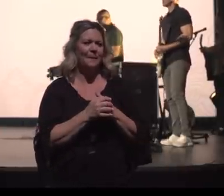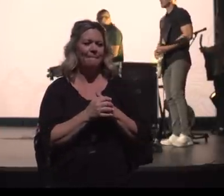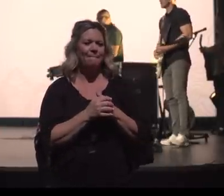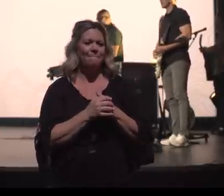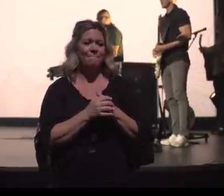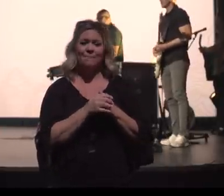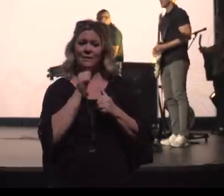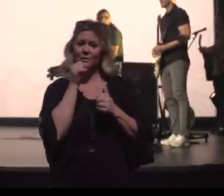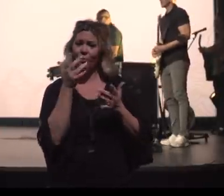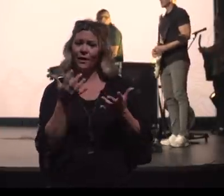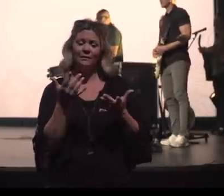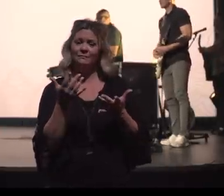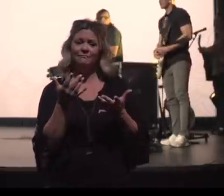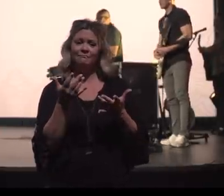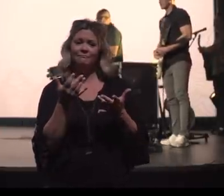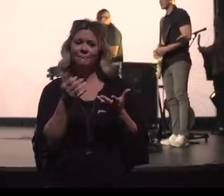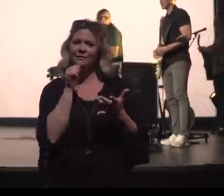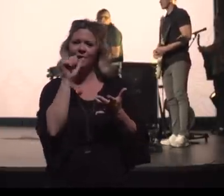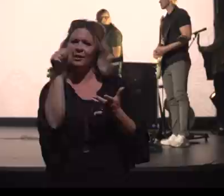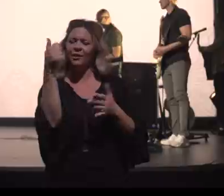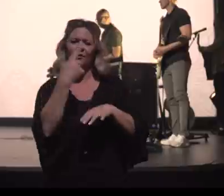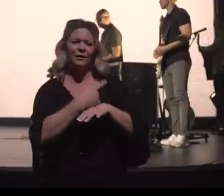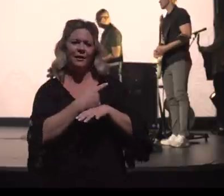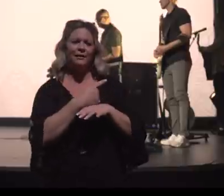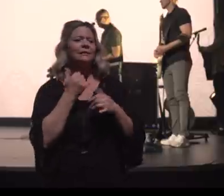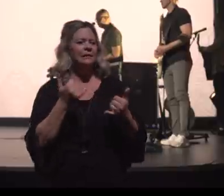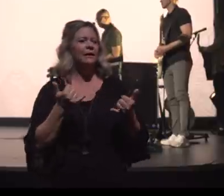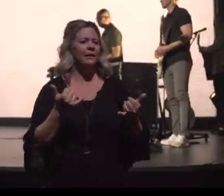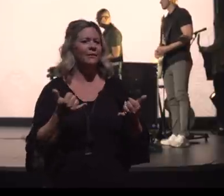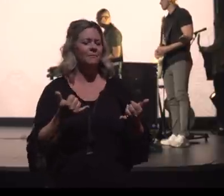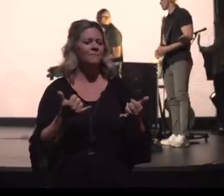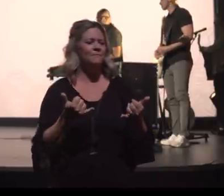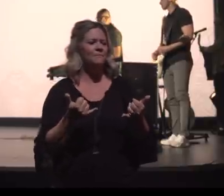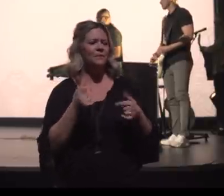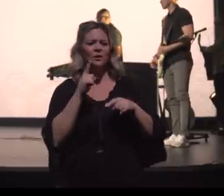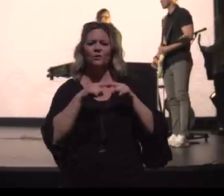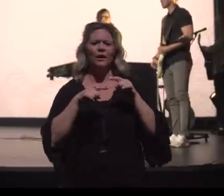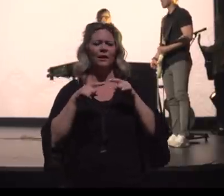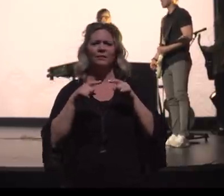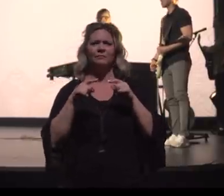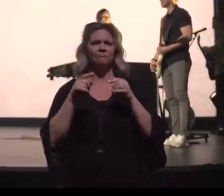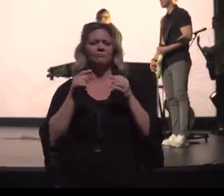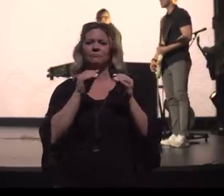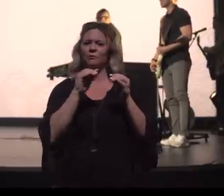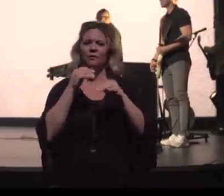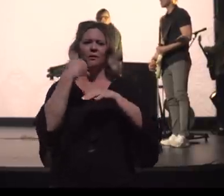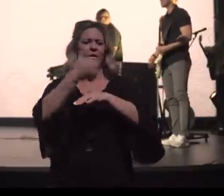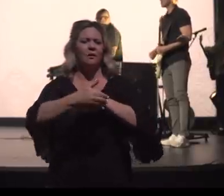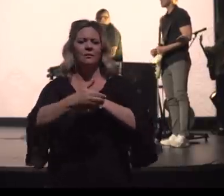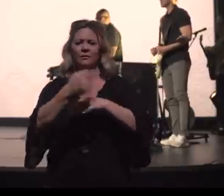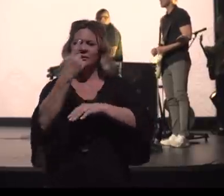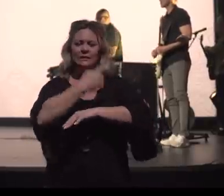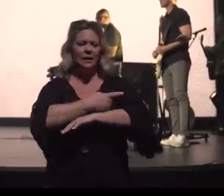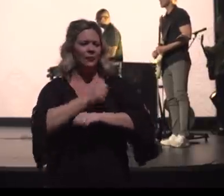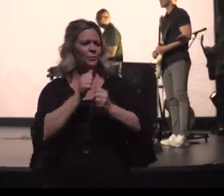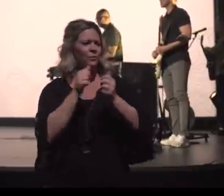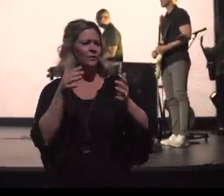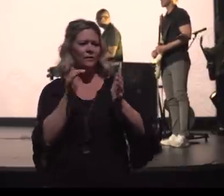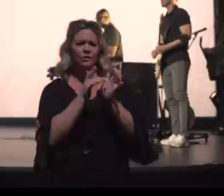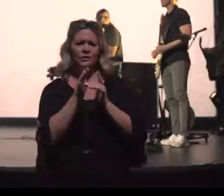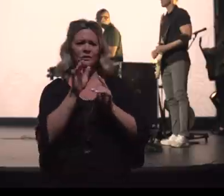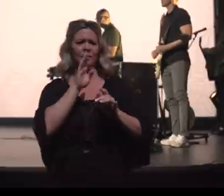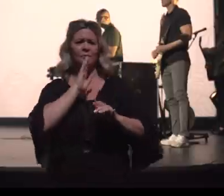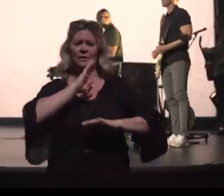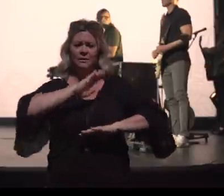You don't wait. It's not another day, it's today. Because you can't go another day in your life without Jesus and be satisfied. You really